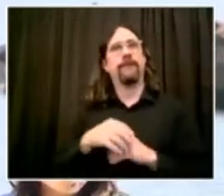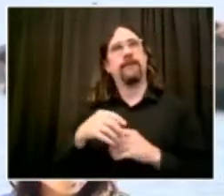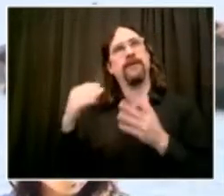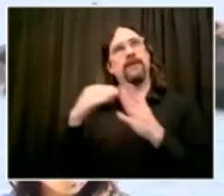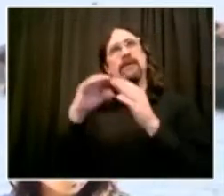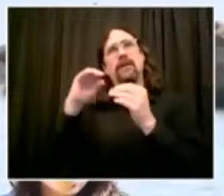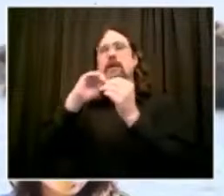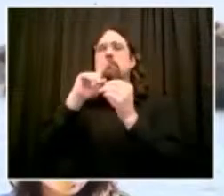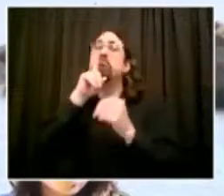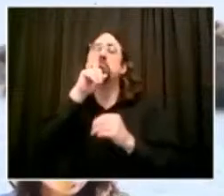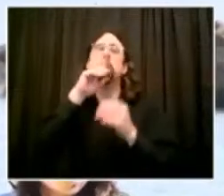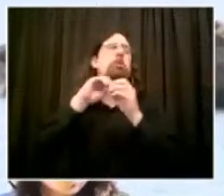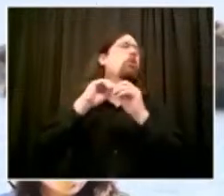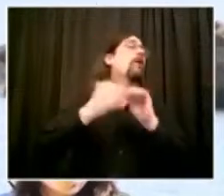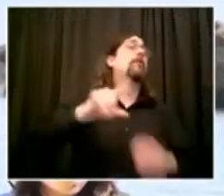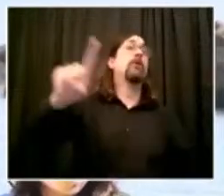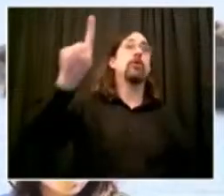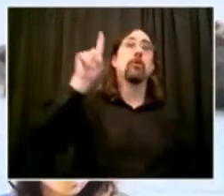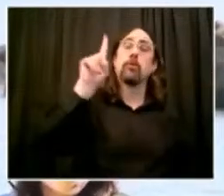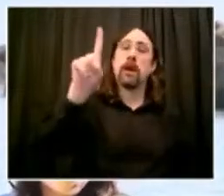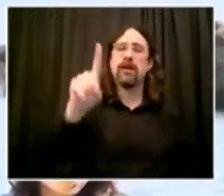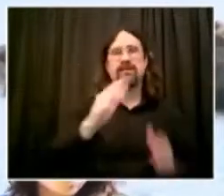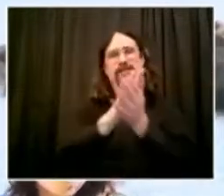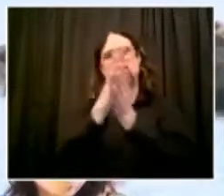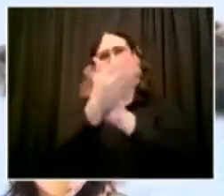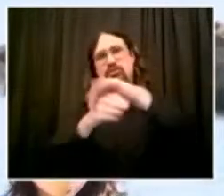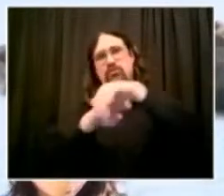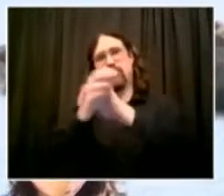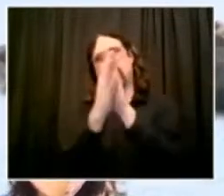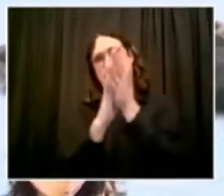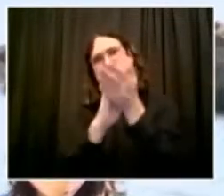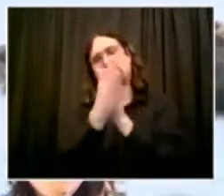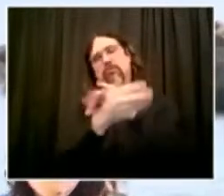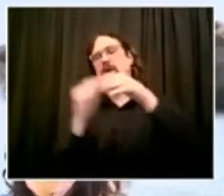doing it for New Yorkers, and we need them to continue doing that.